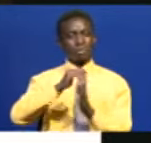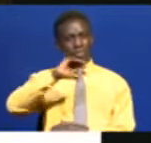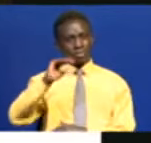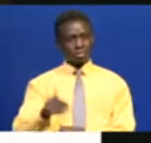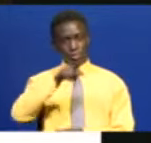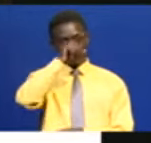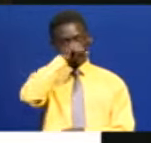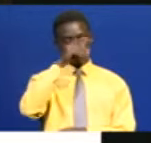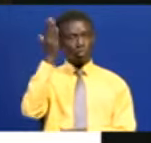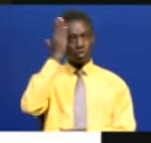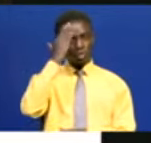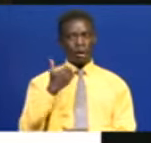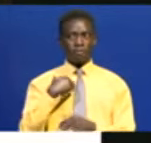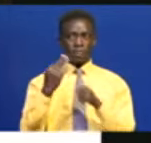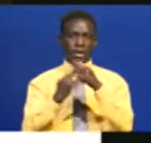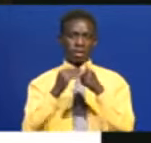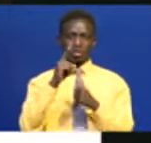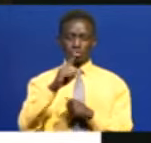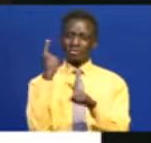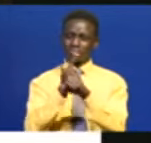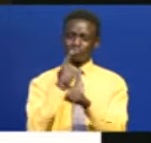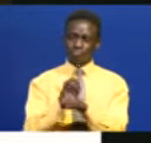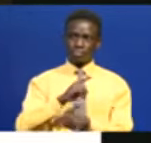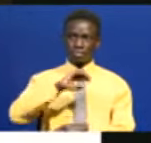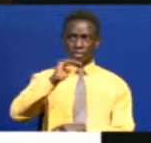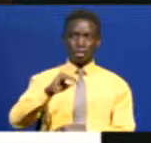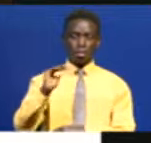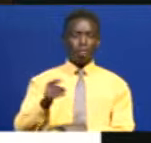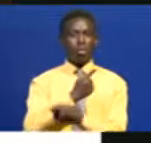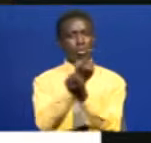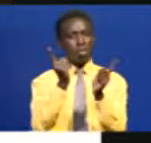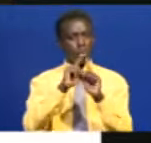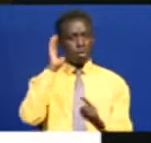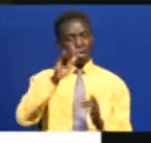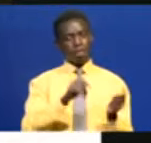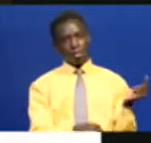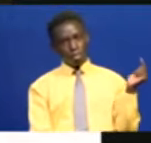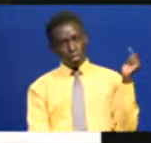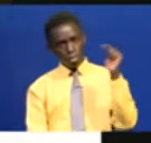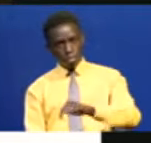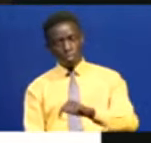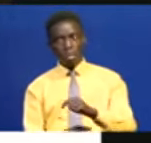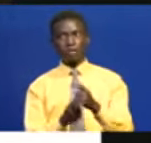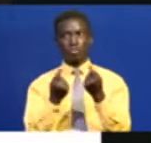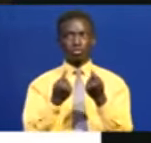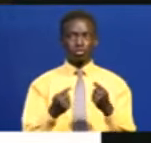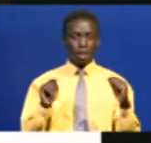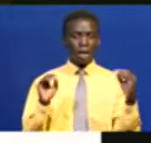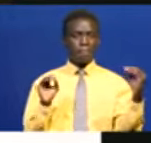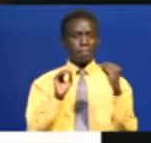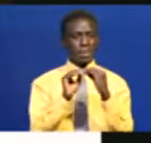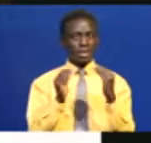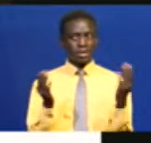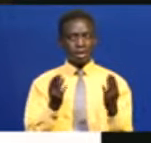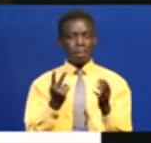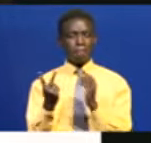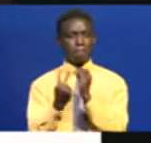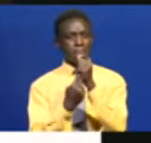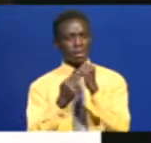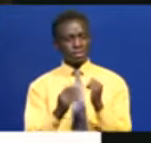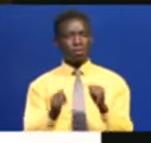we have 81 different cities, and they will come and try to meet new partners,